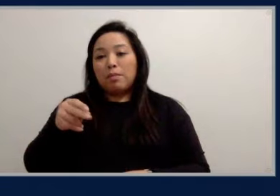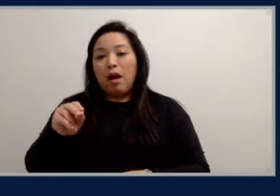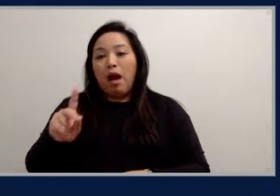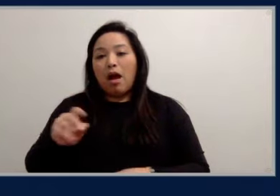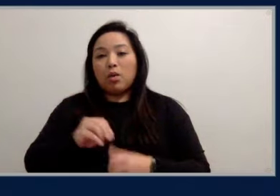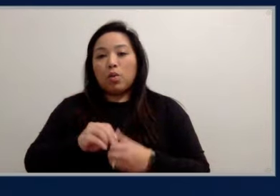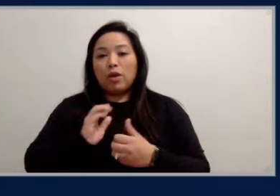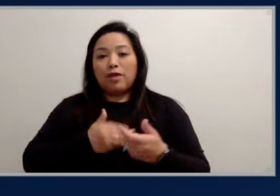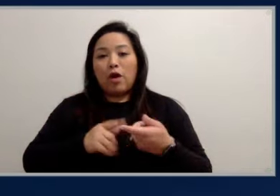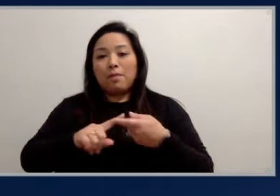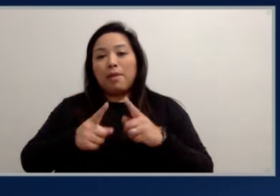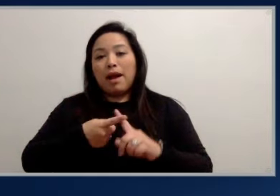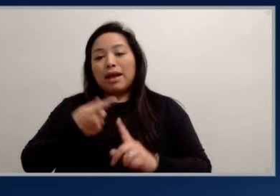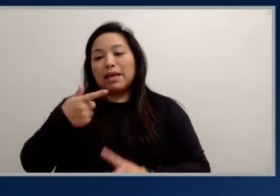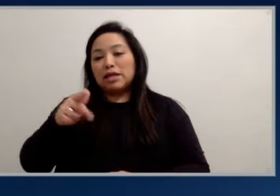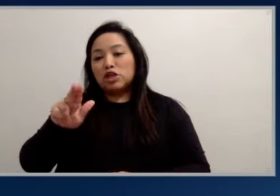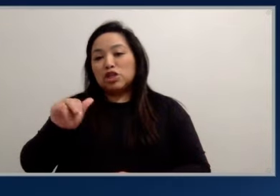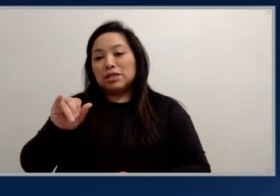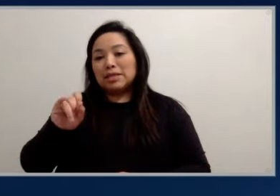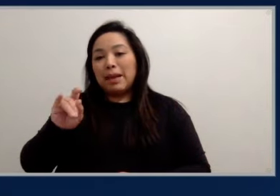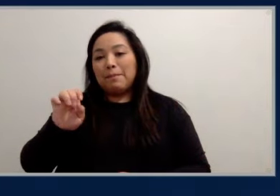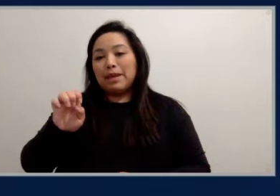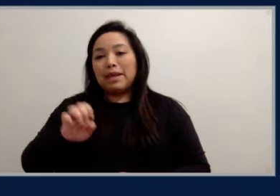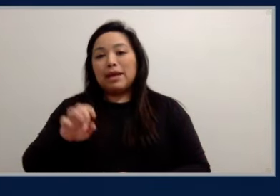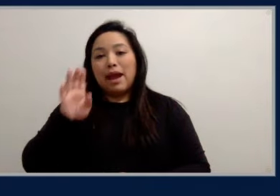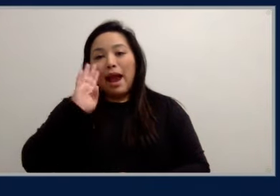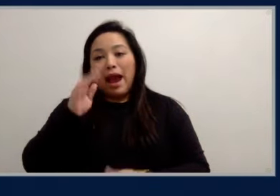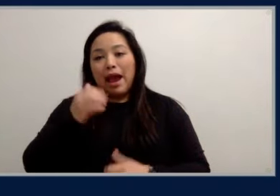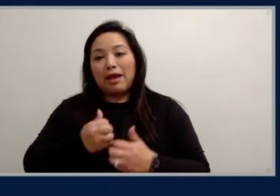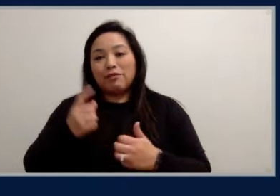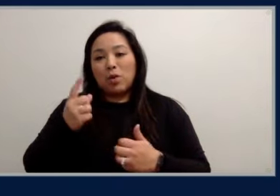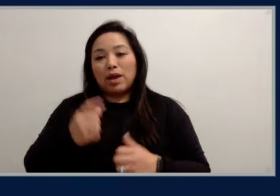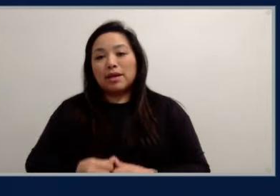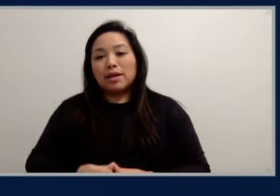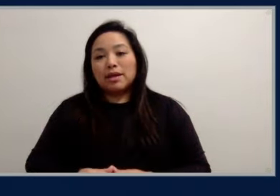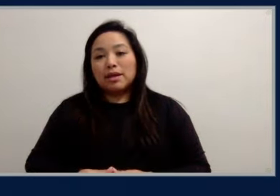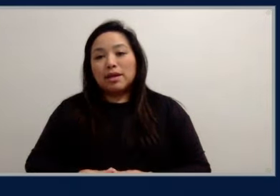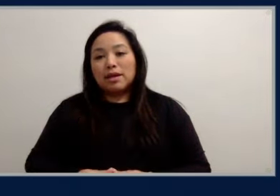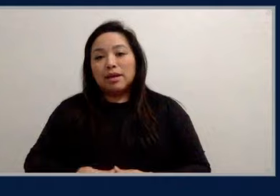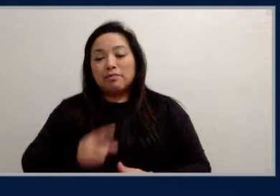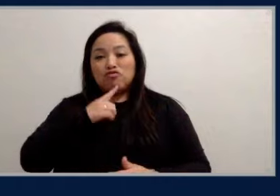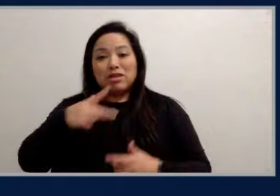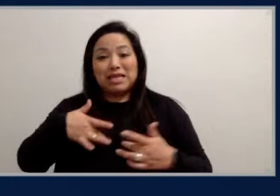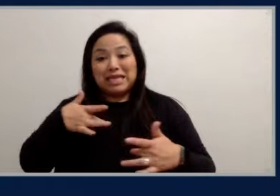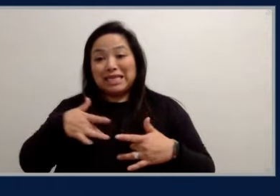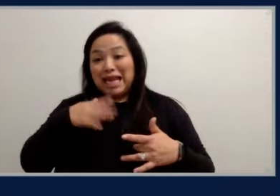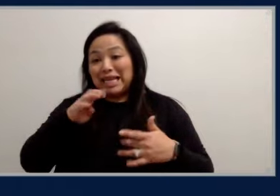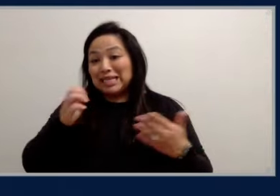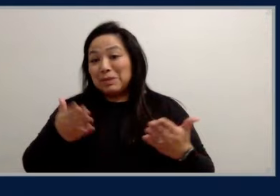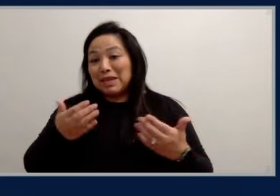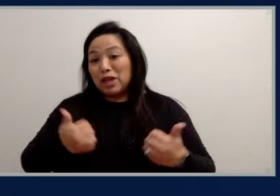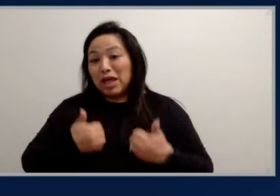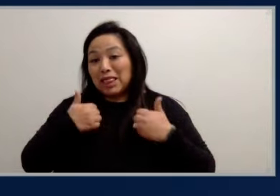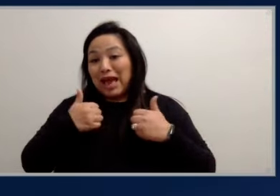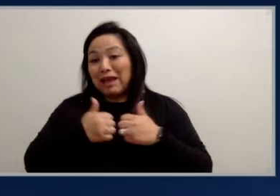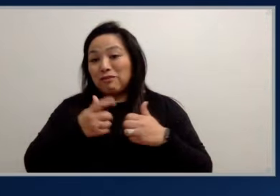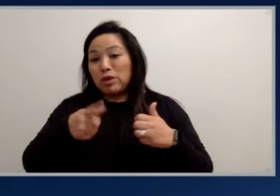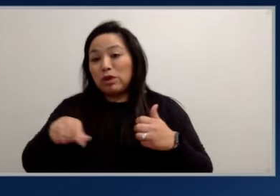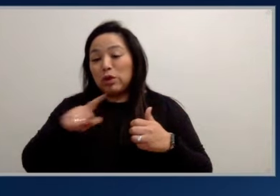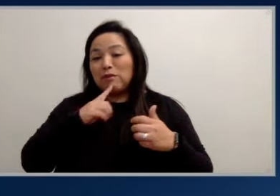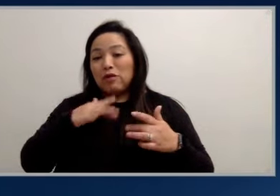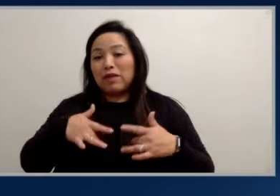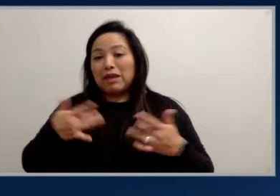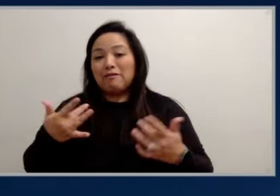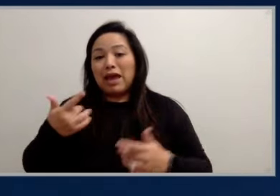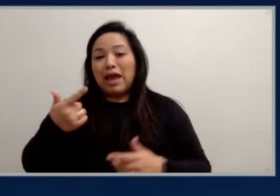Giuseppe down here. Tell the people. Sure. Hi, everyone. I'm really excited to be here live at reInvent. I'm Giuseppe